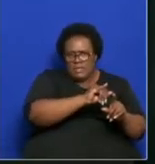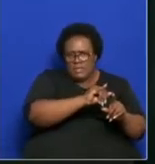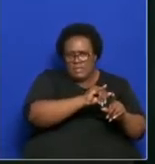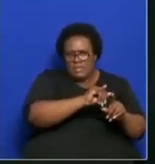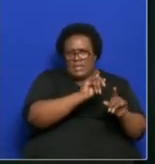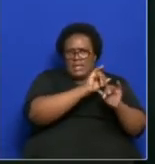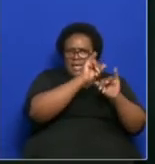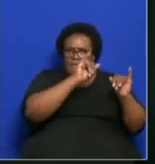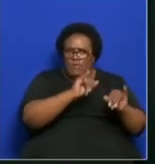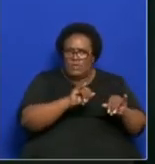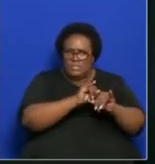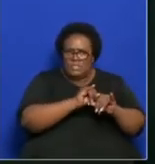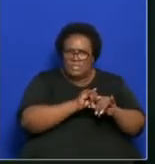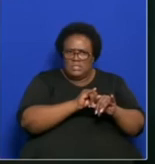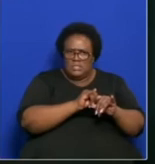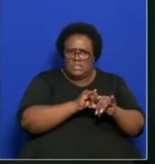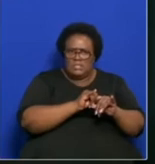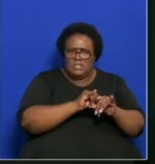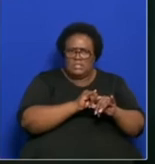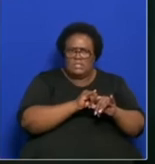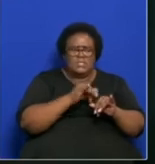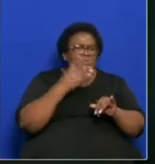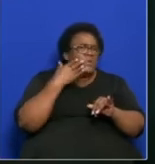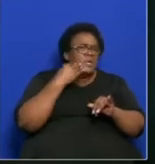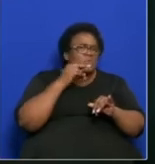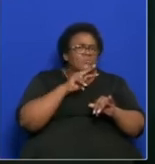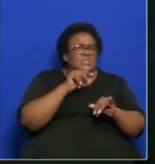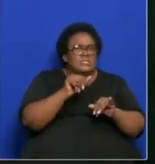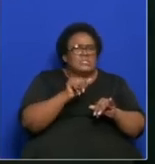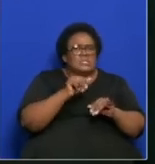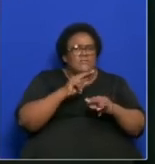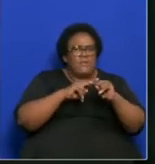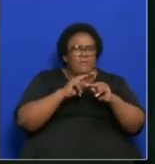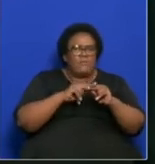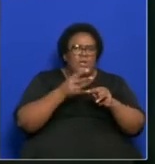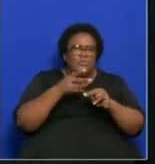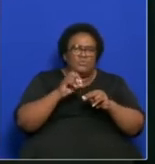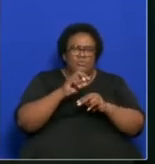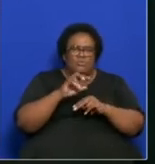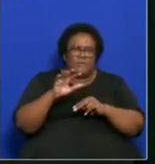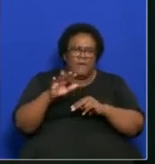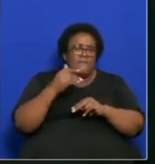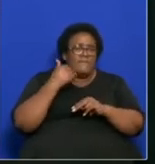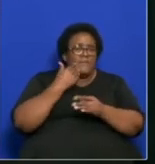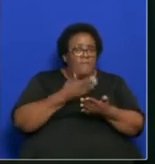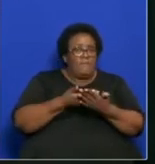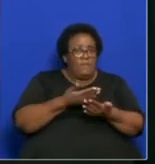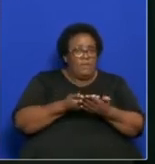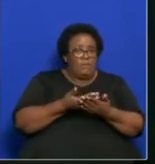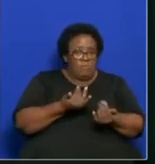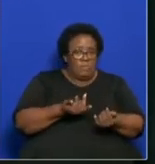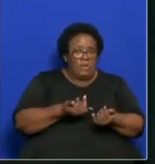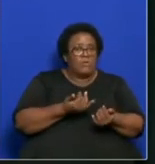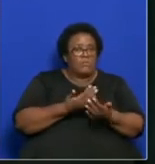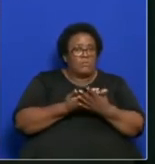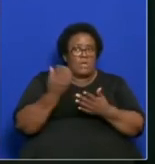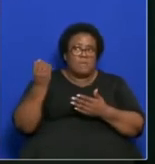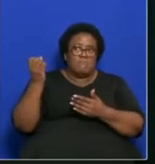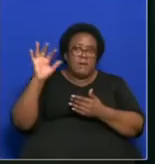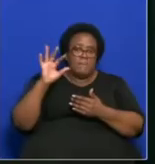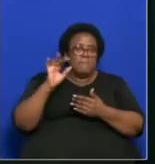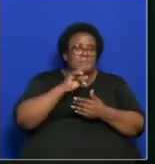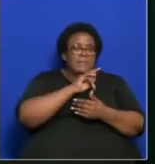of February 2025. So if it is available nearby, they can put it up on the screen. But for